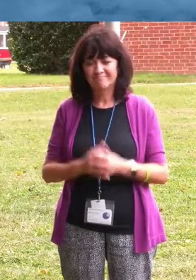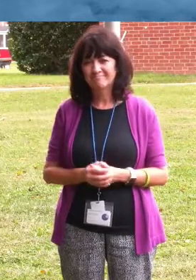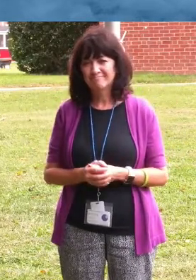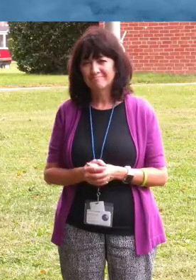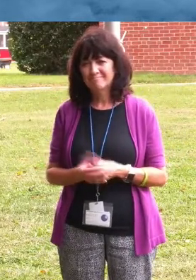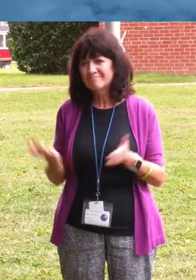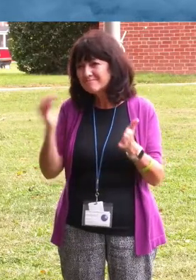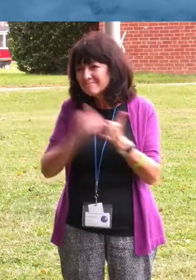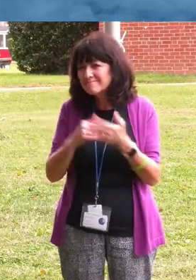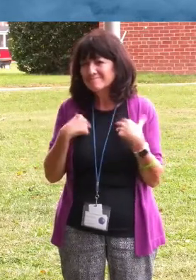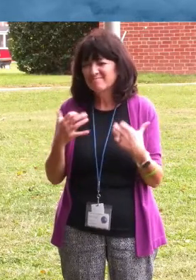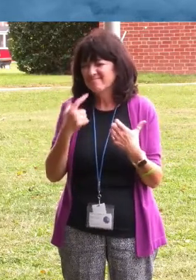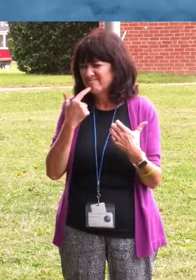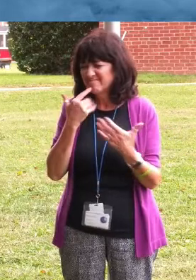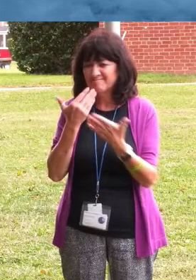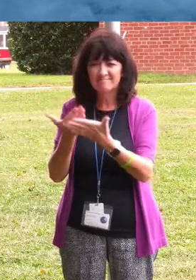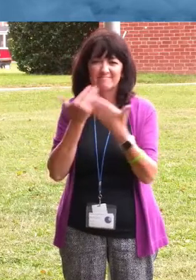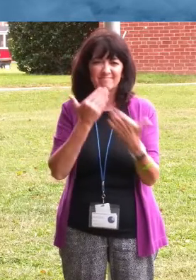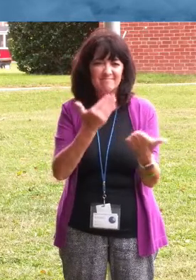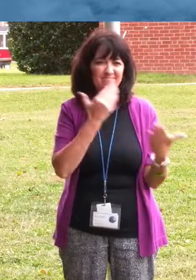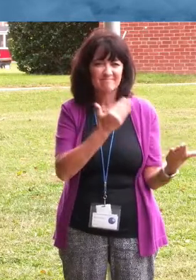Once again, thank you.